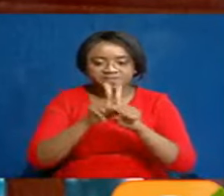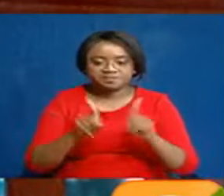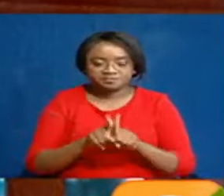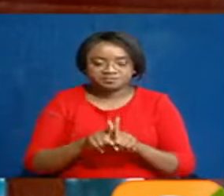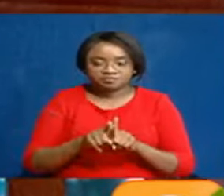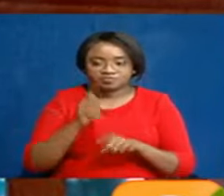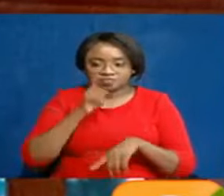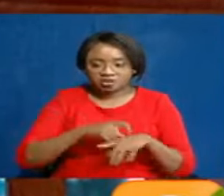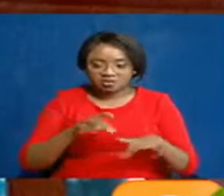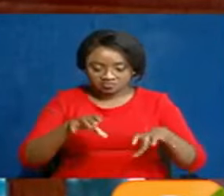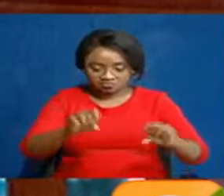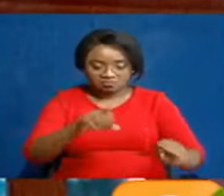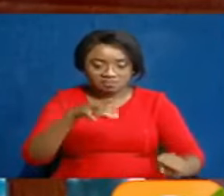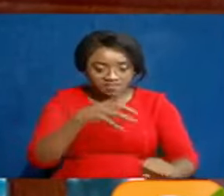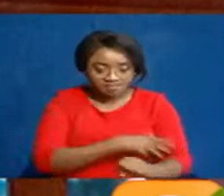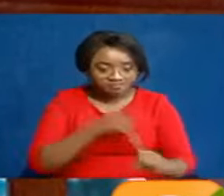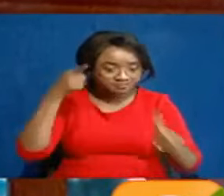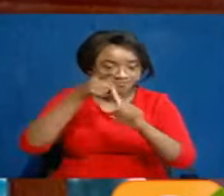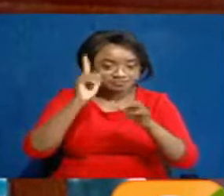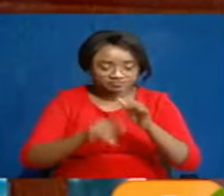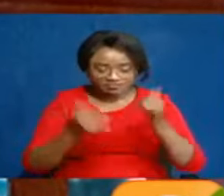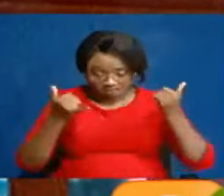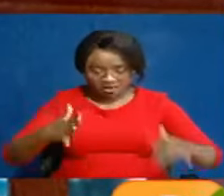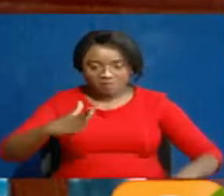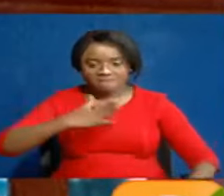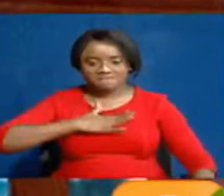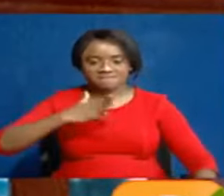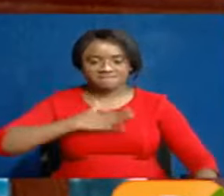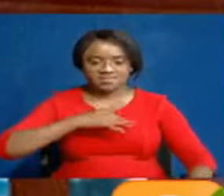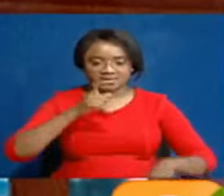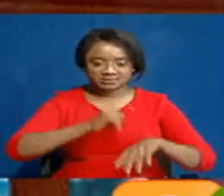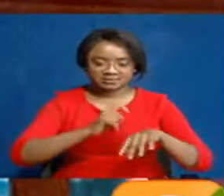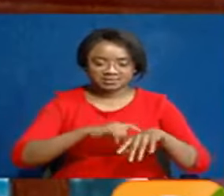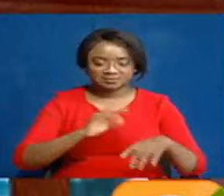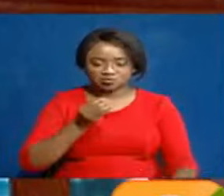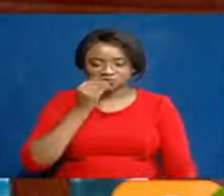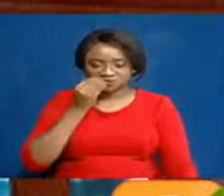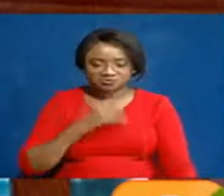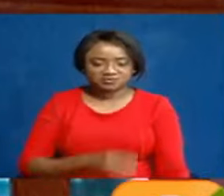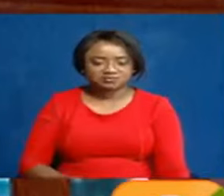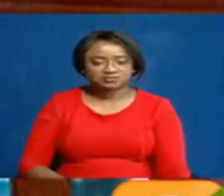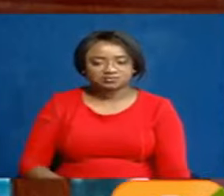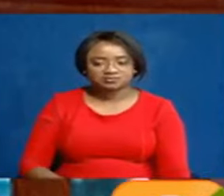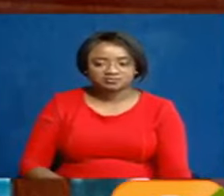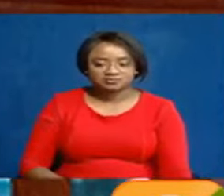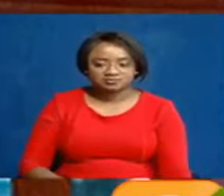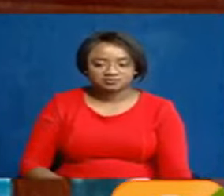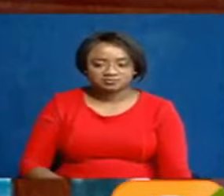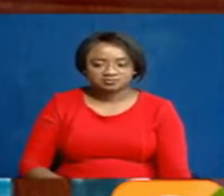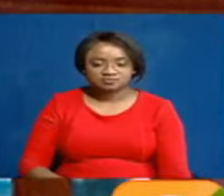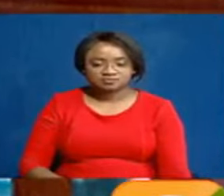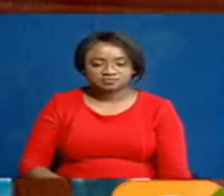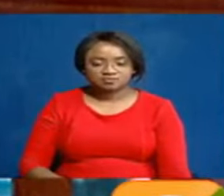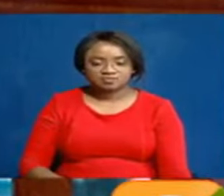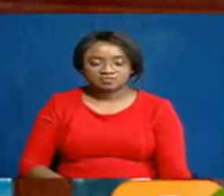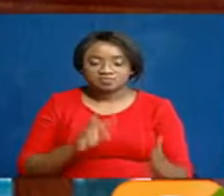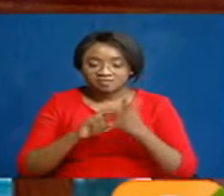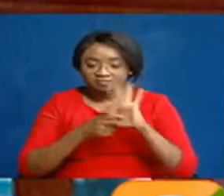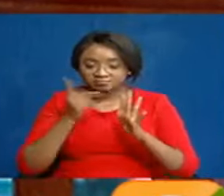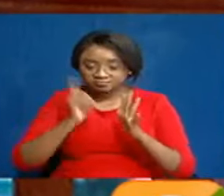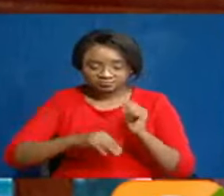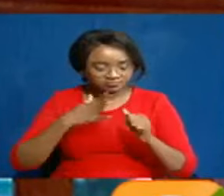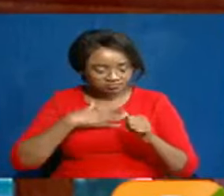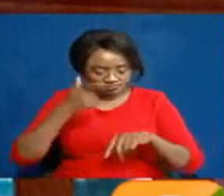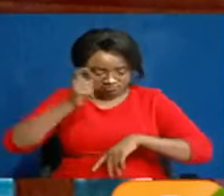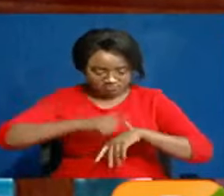get into power so that it is our turn to eat, and to eat illegitimately.